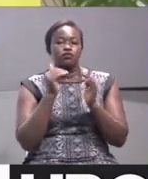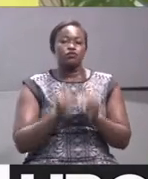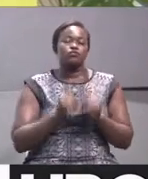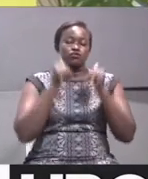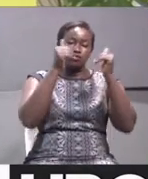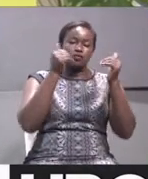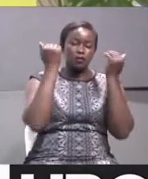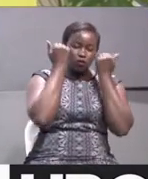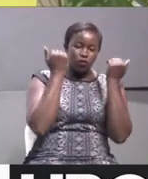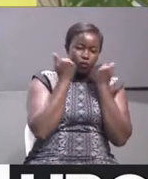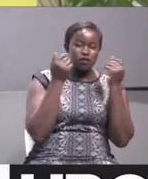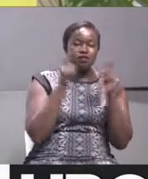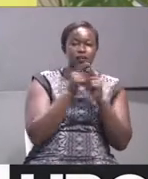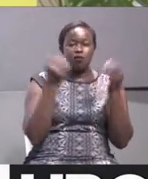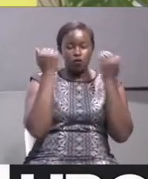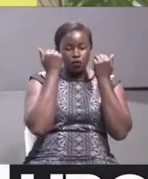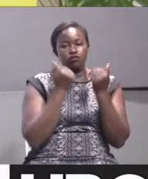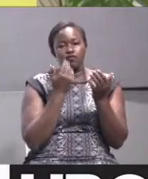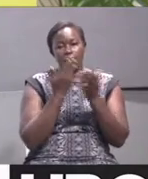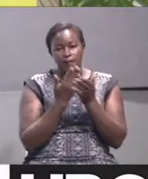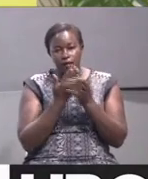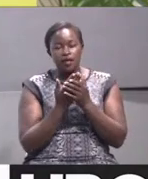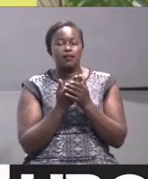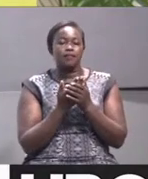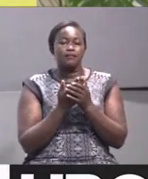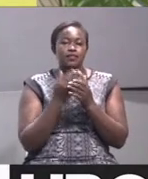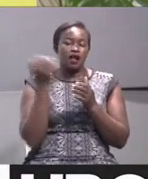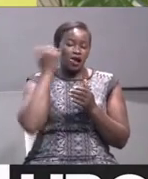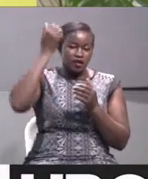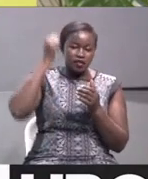Court of Appeal, the judges of the High Court,